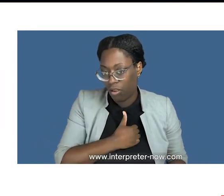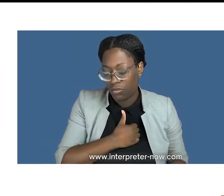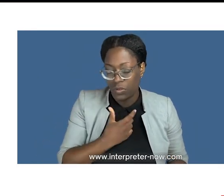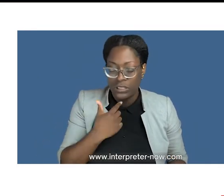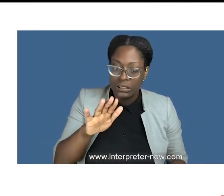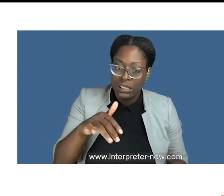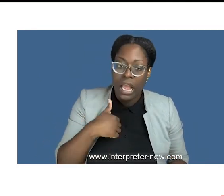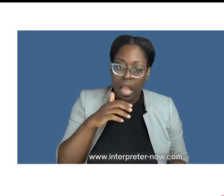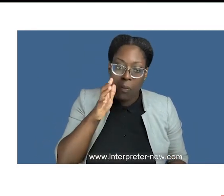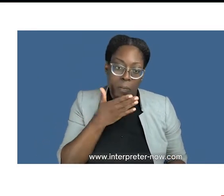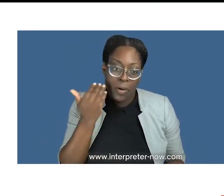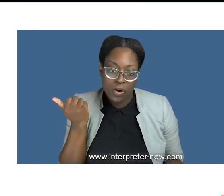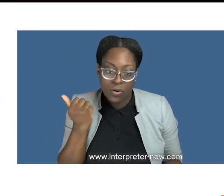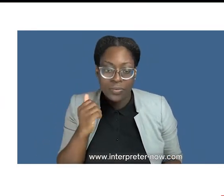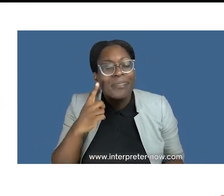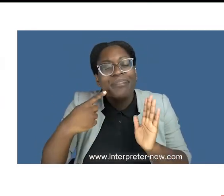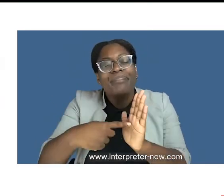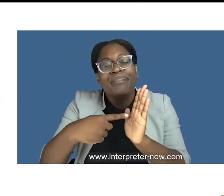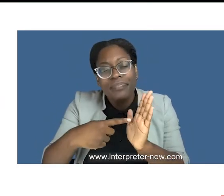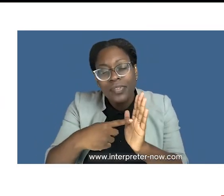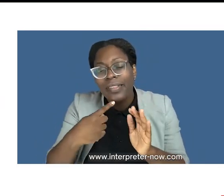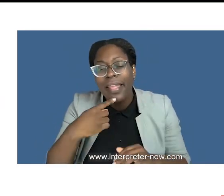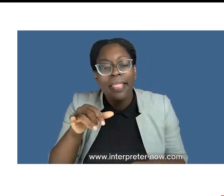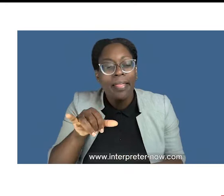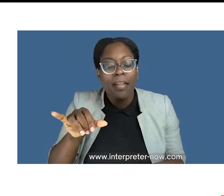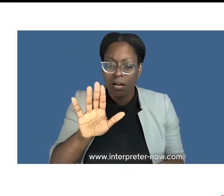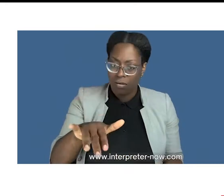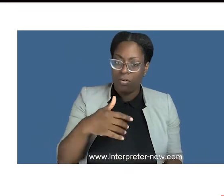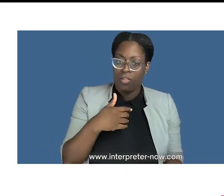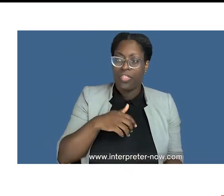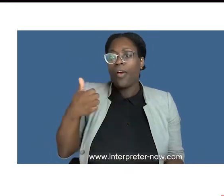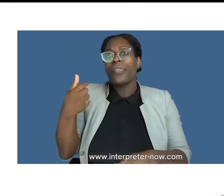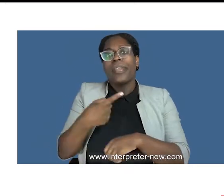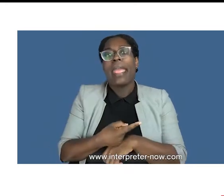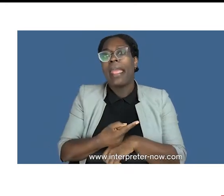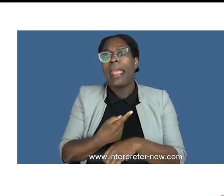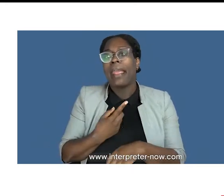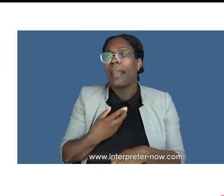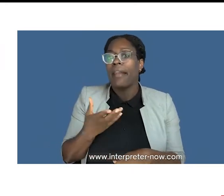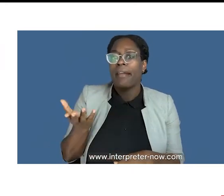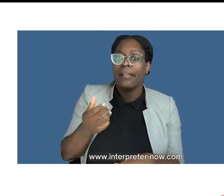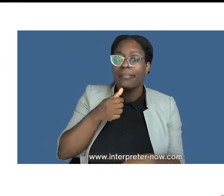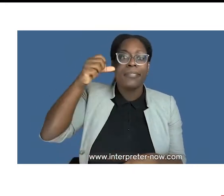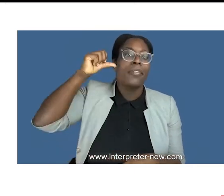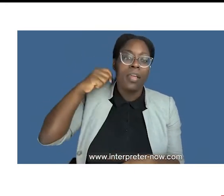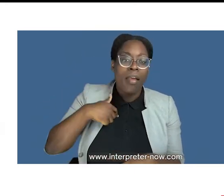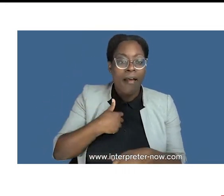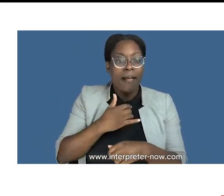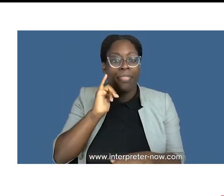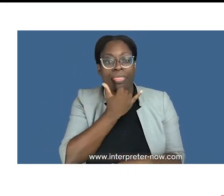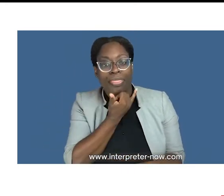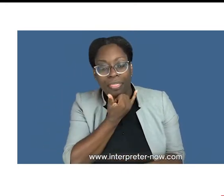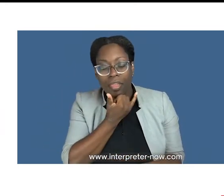you're going to do better. So, I made a mistake the other day. Here's what I did, and here's what I'm going to do differently next time. And